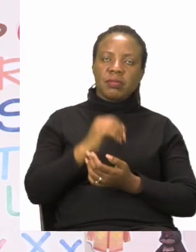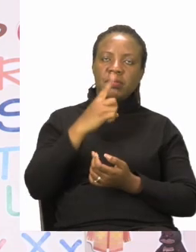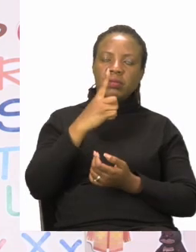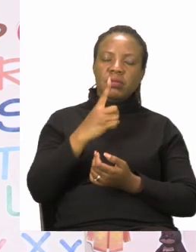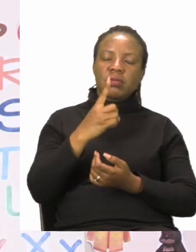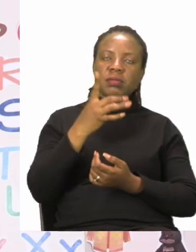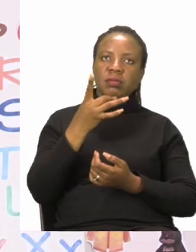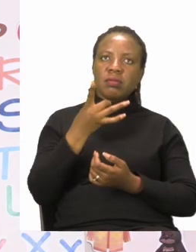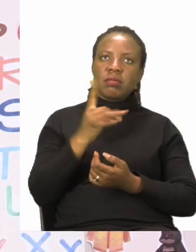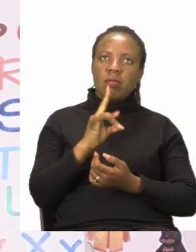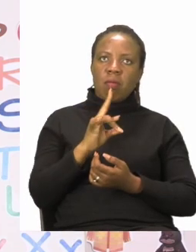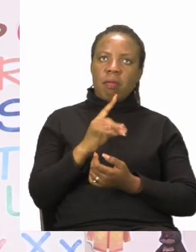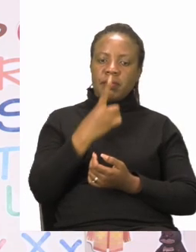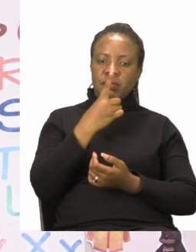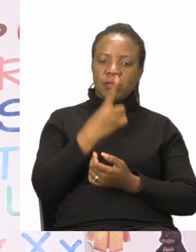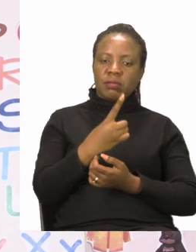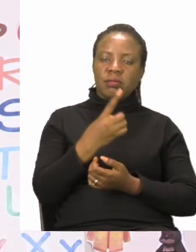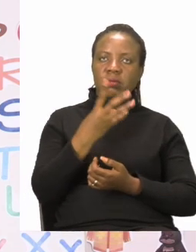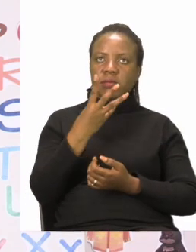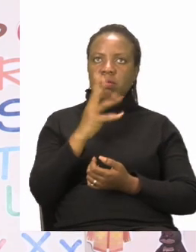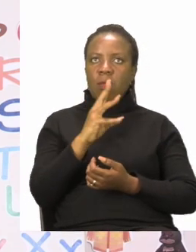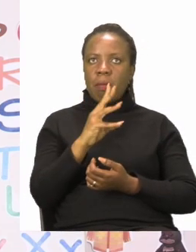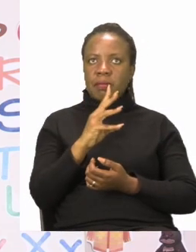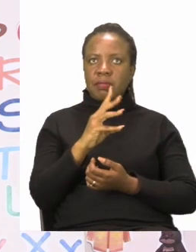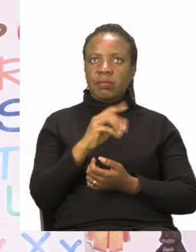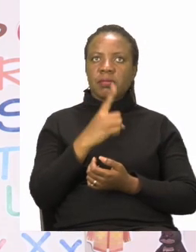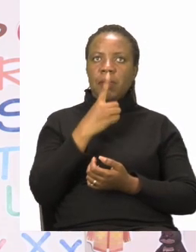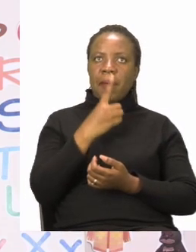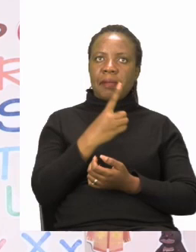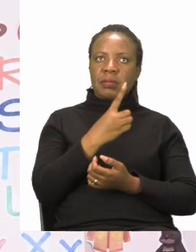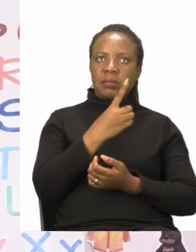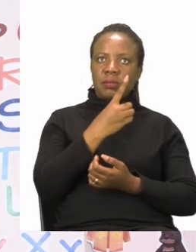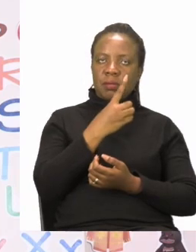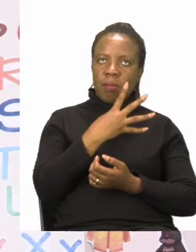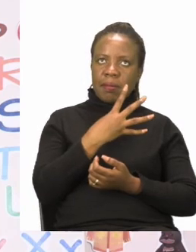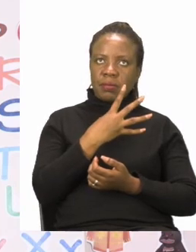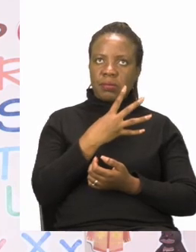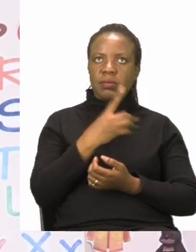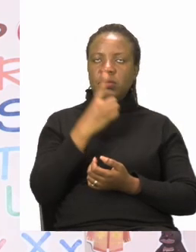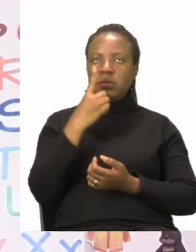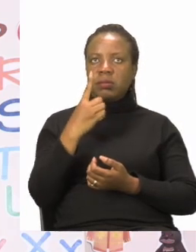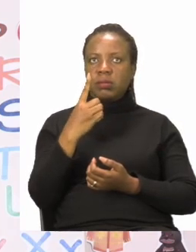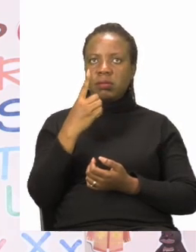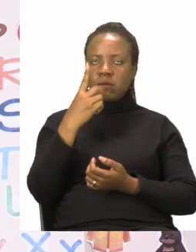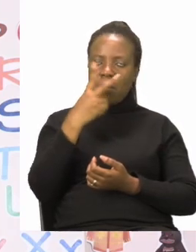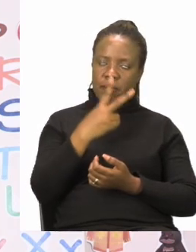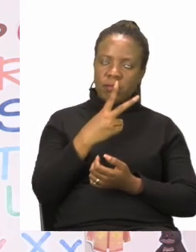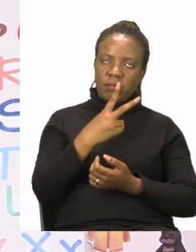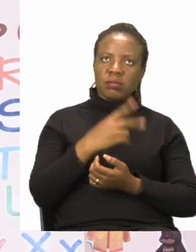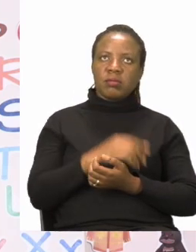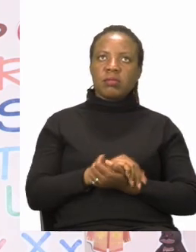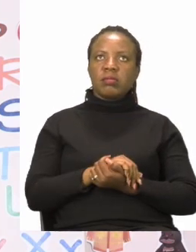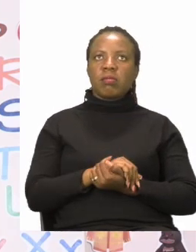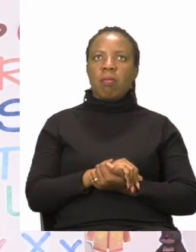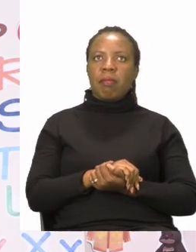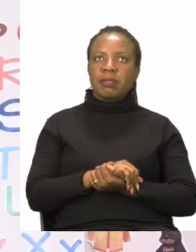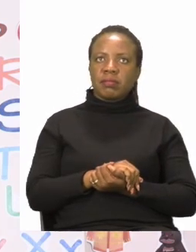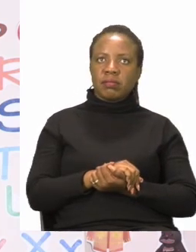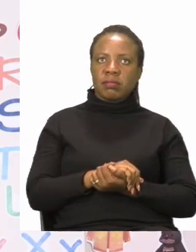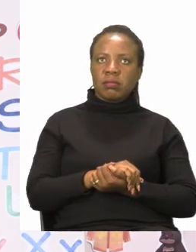have counted backwards. You see, so 20,